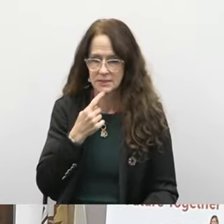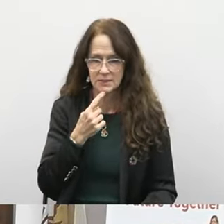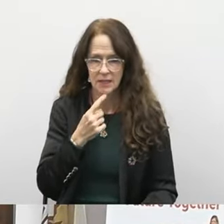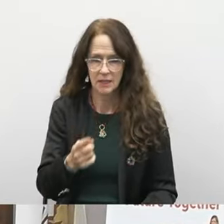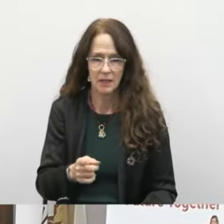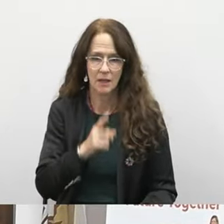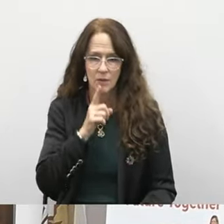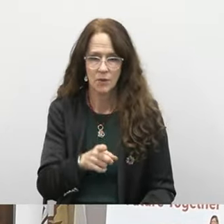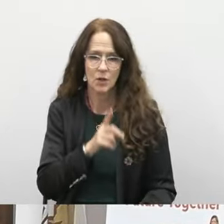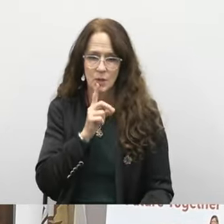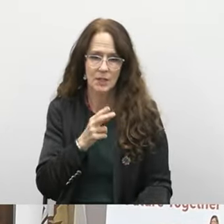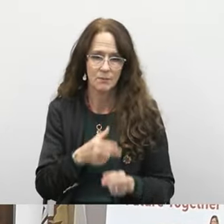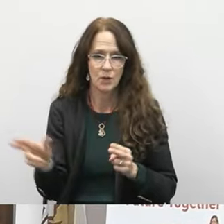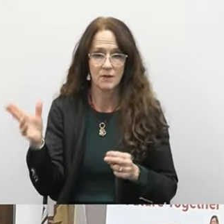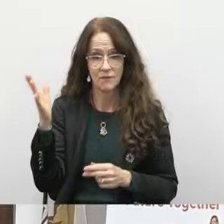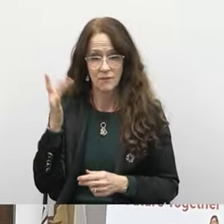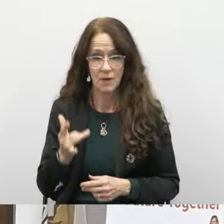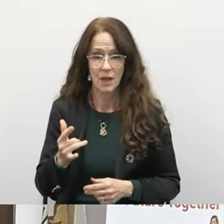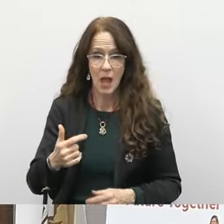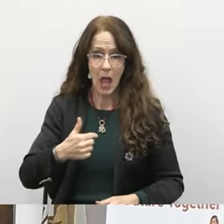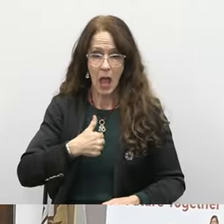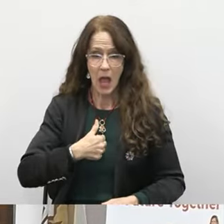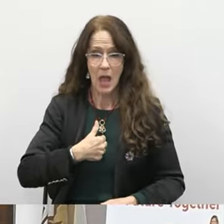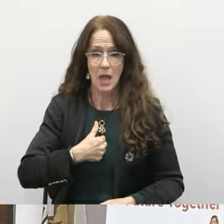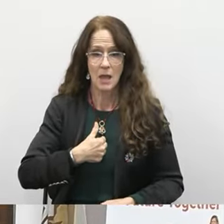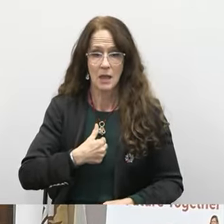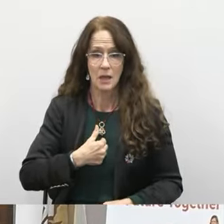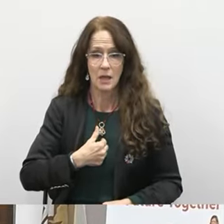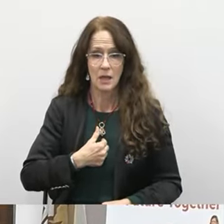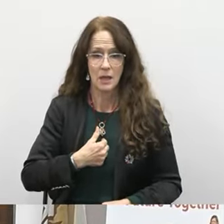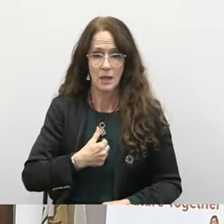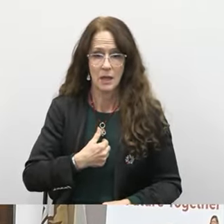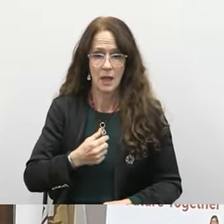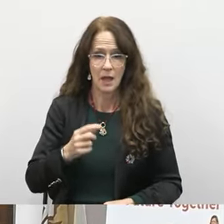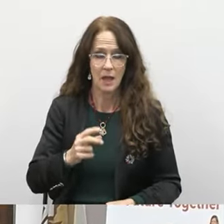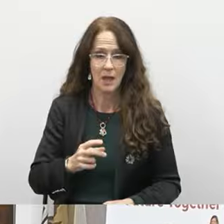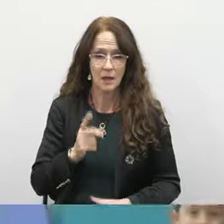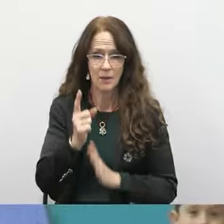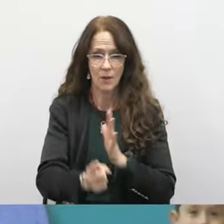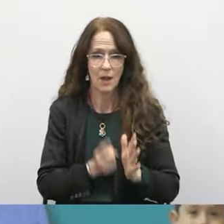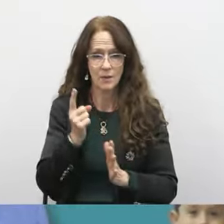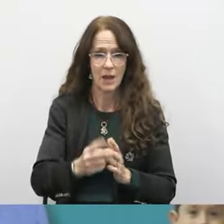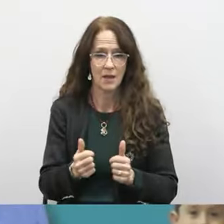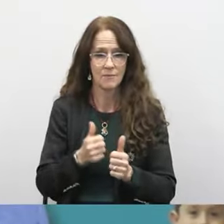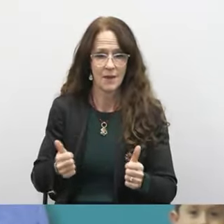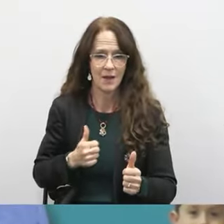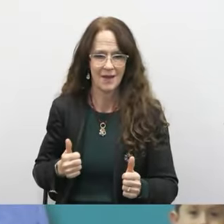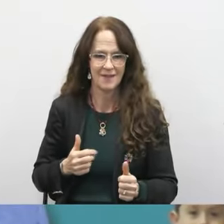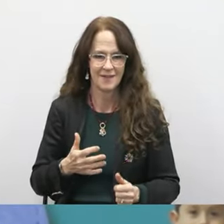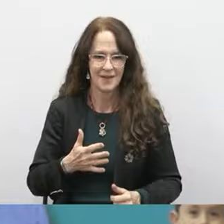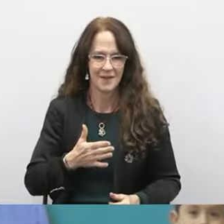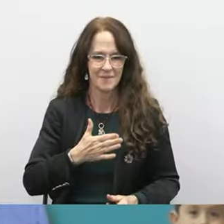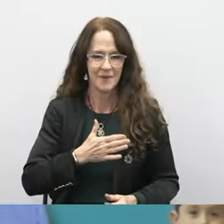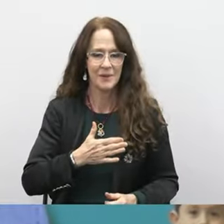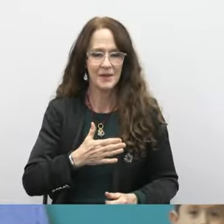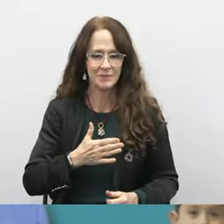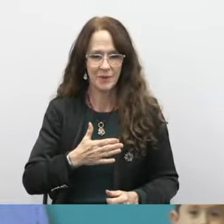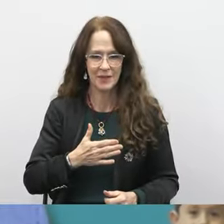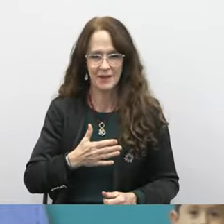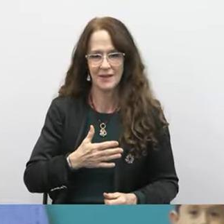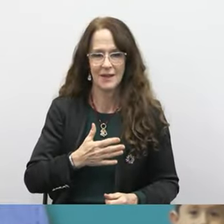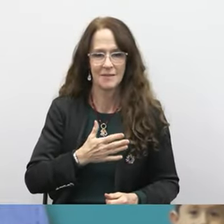be extremely brief because I'm double booked tonight, and I'm about an hour and a half behind my an event I'm supposed